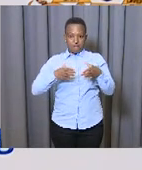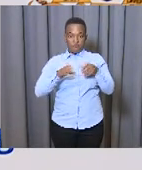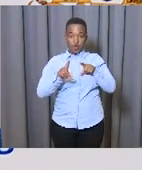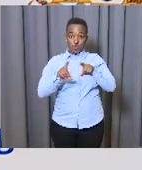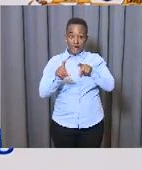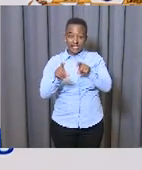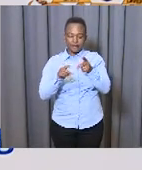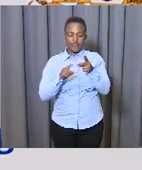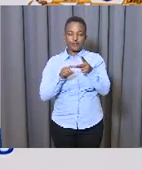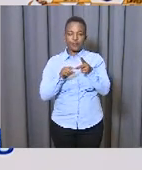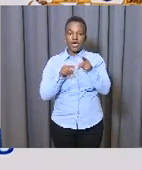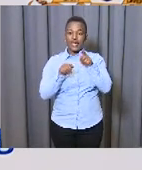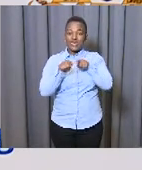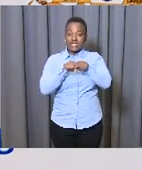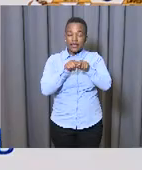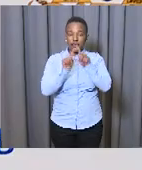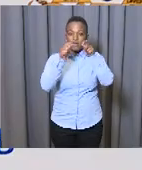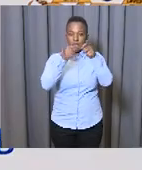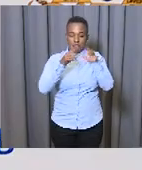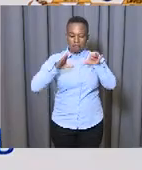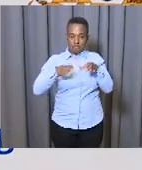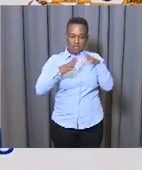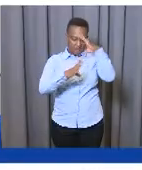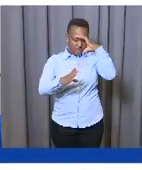our testing teams focused on that.